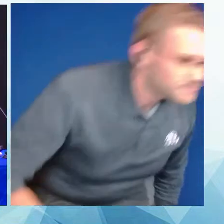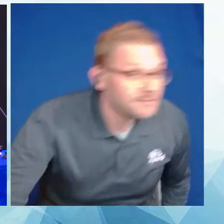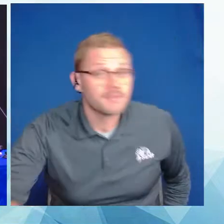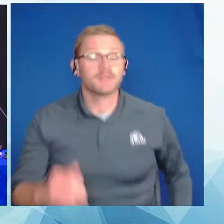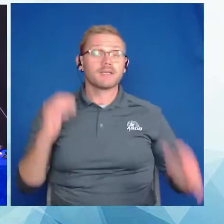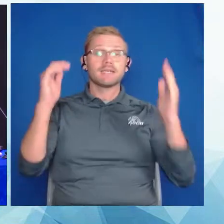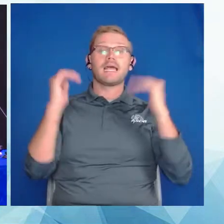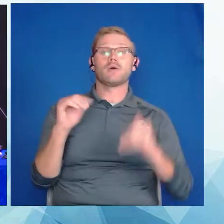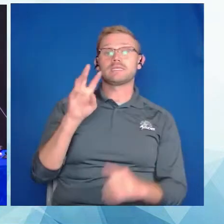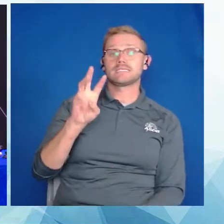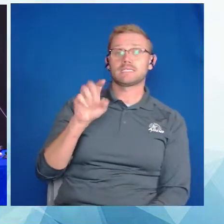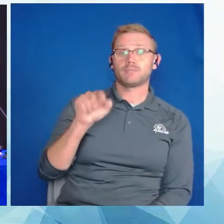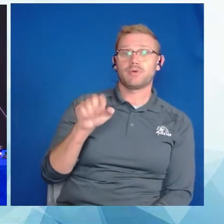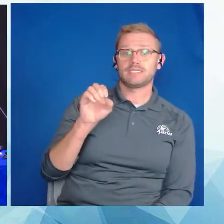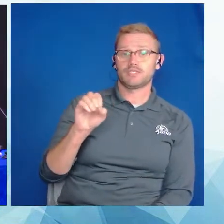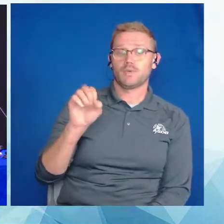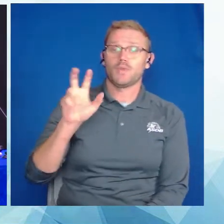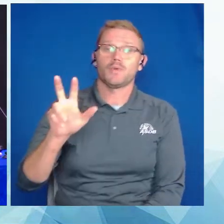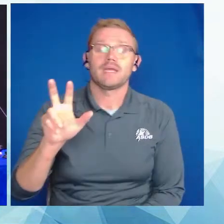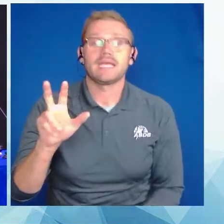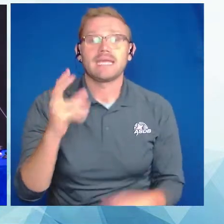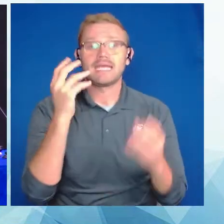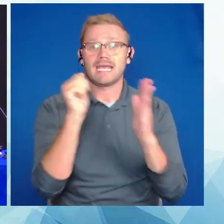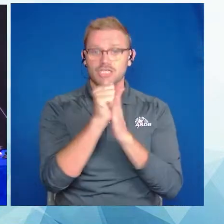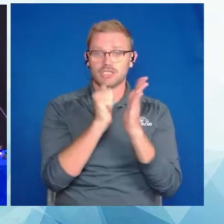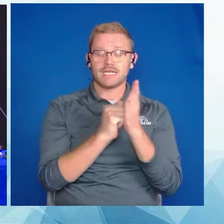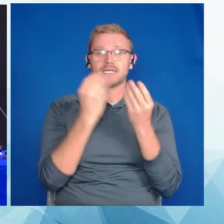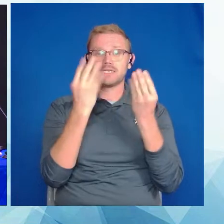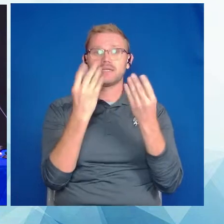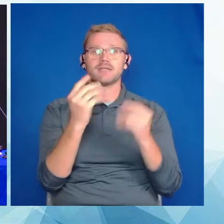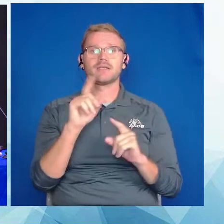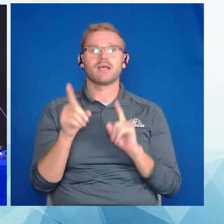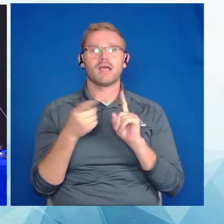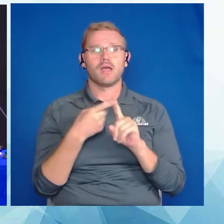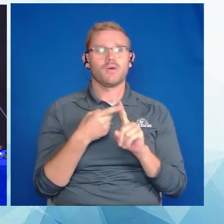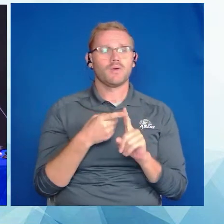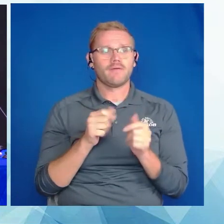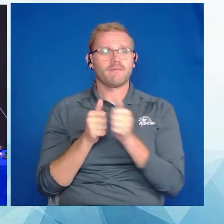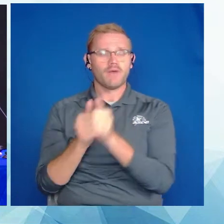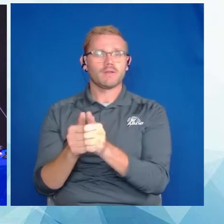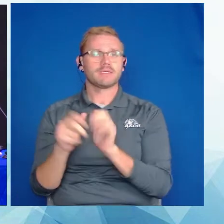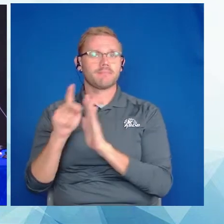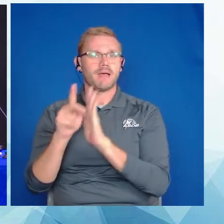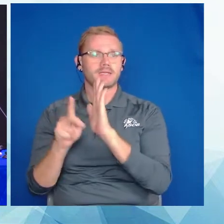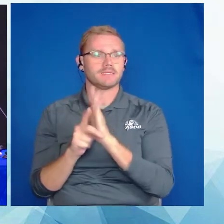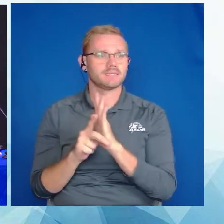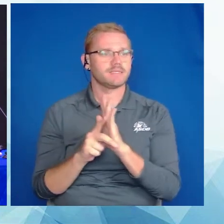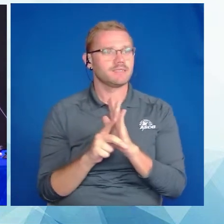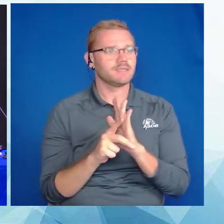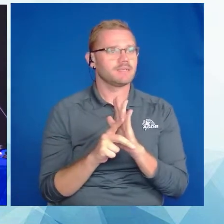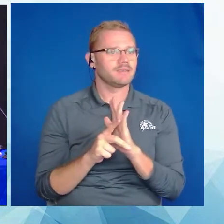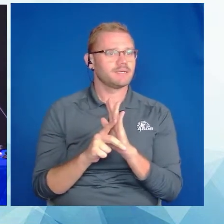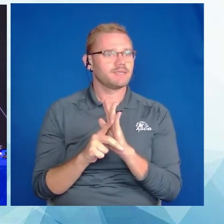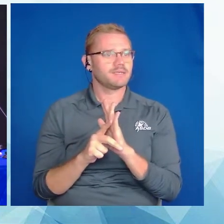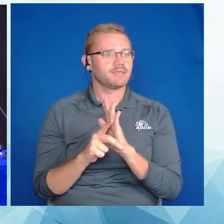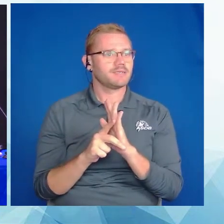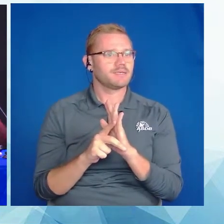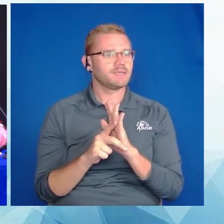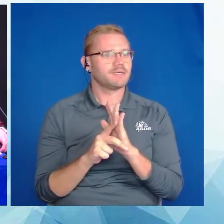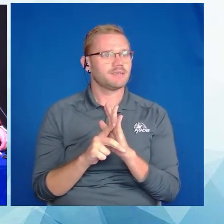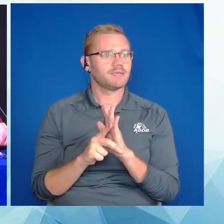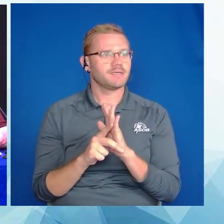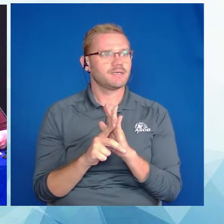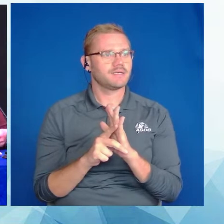6.03, information and discussion item, the grievance pursuant to ASDB policy and an